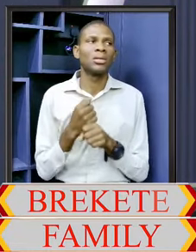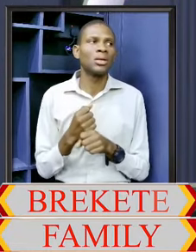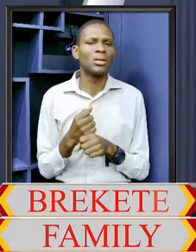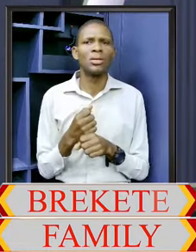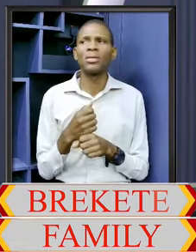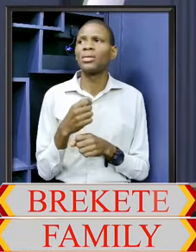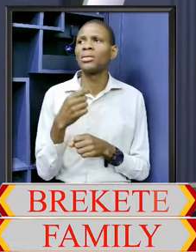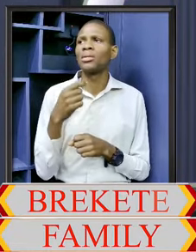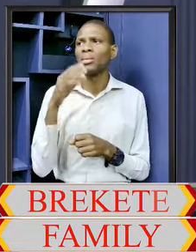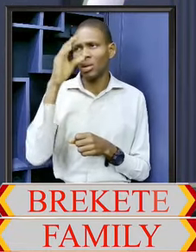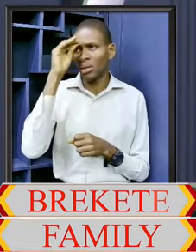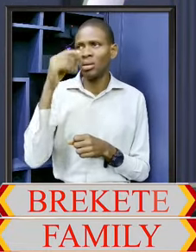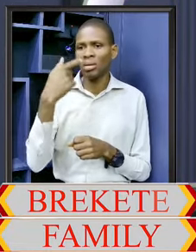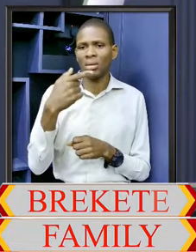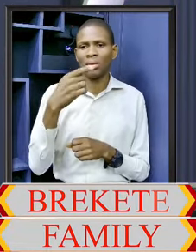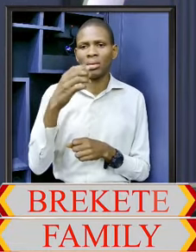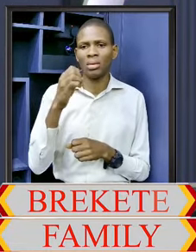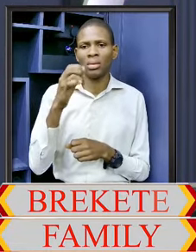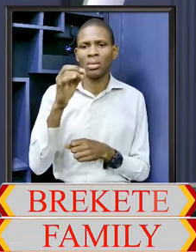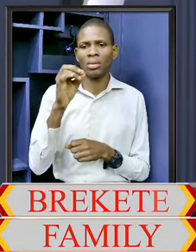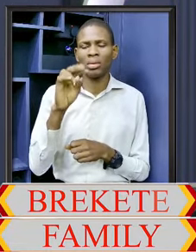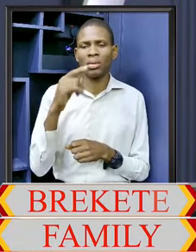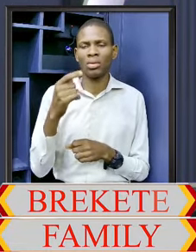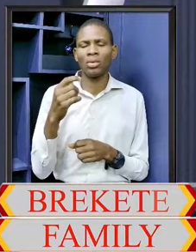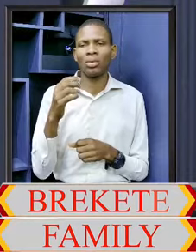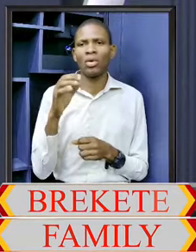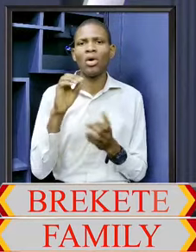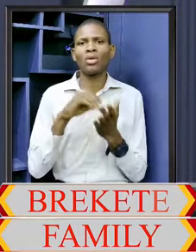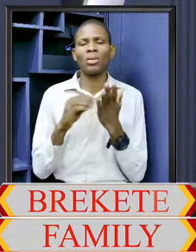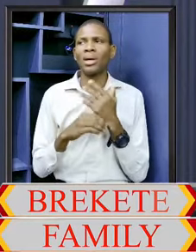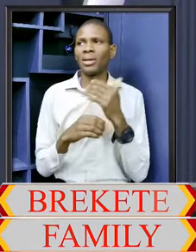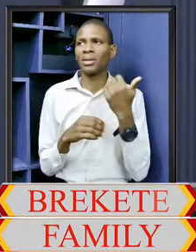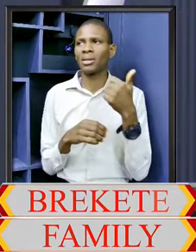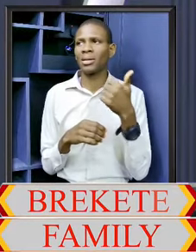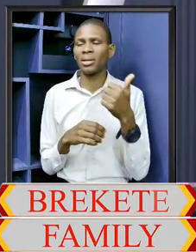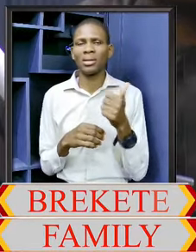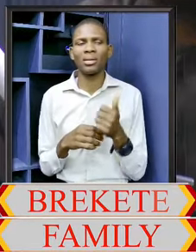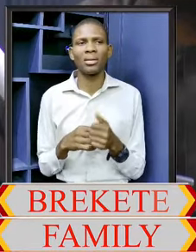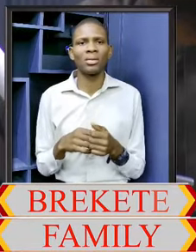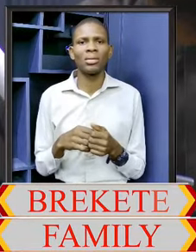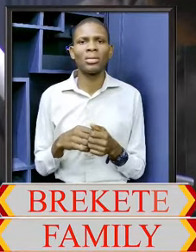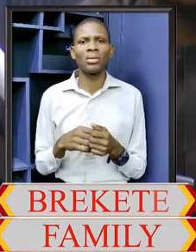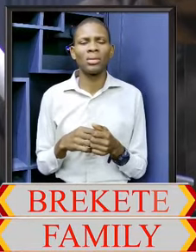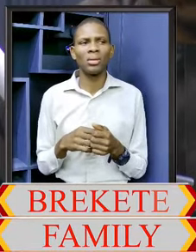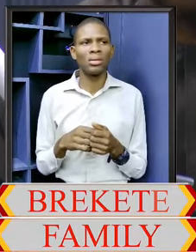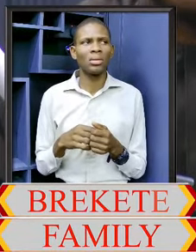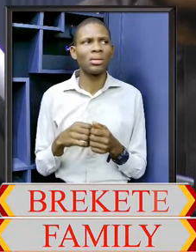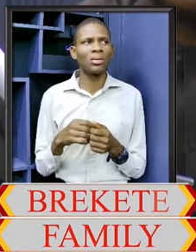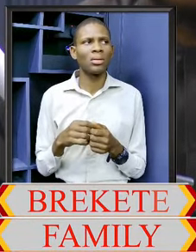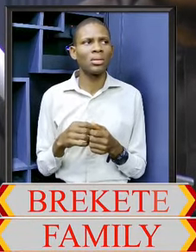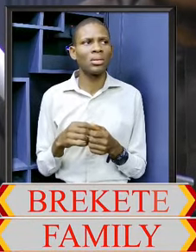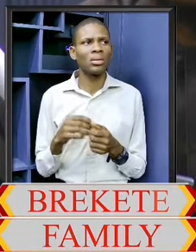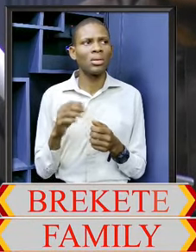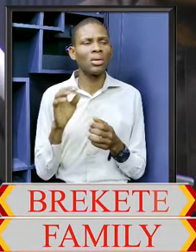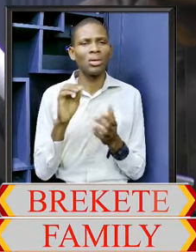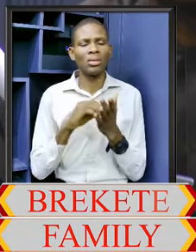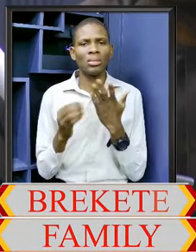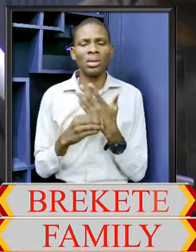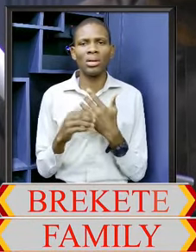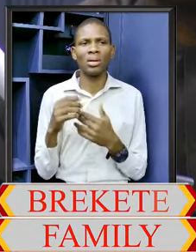George, which time we? October 10th. You now called him. When October you called 10th. Him, you should give him time. You give him 31st October 10th. Of